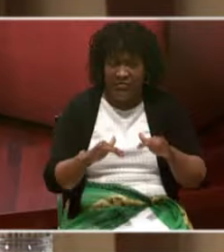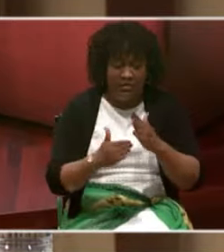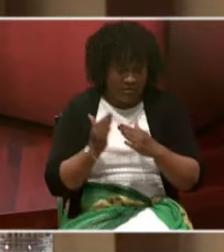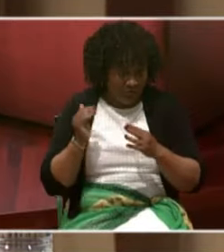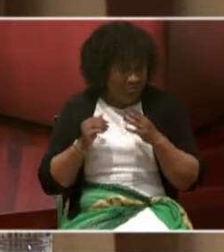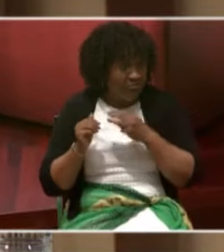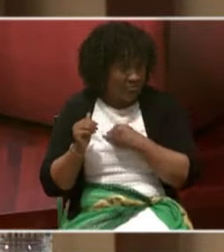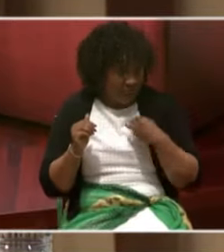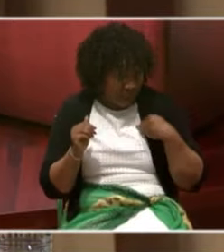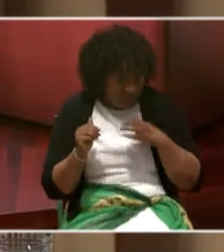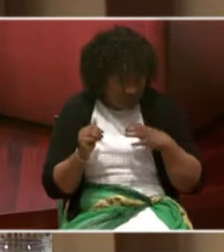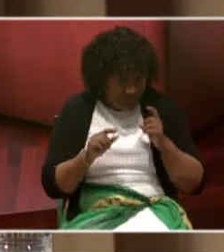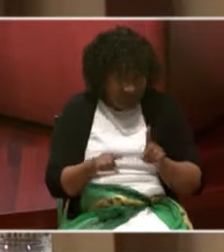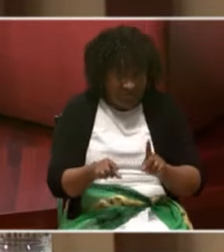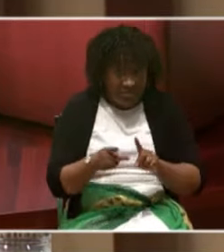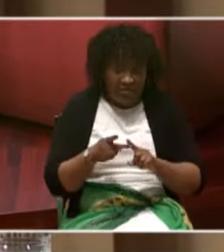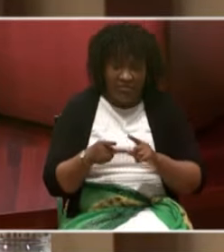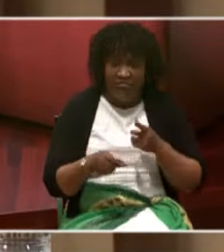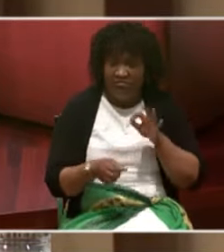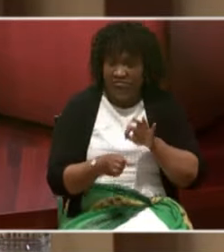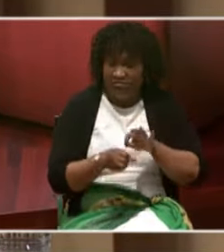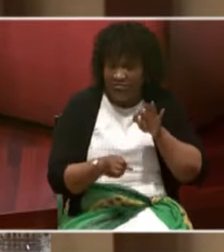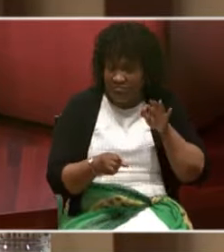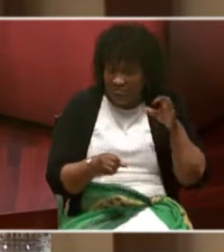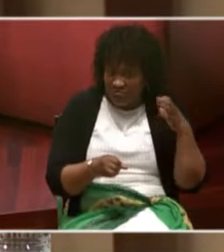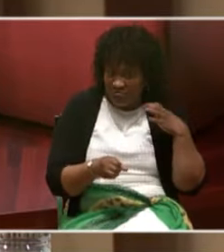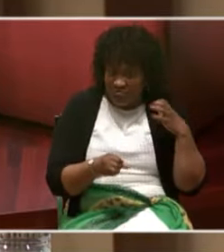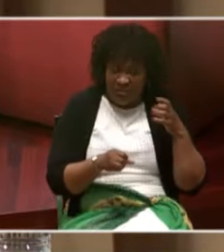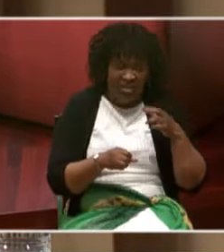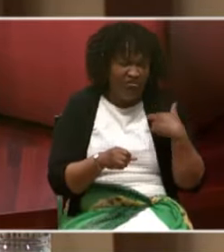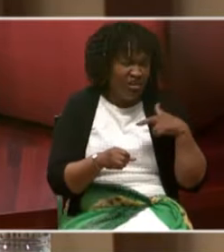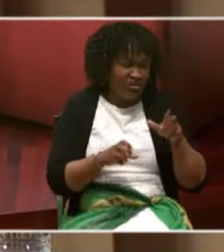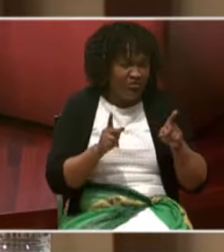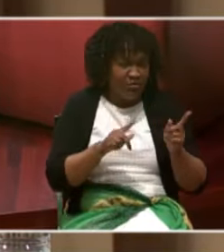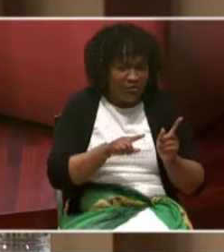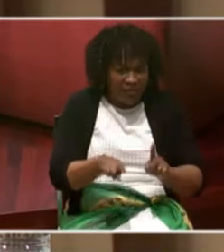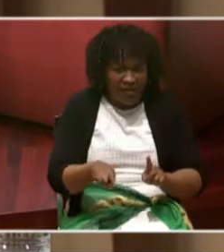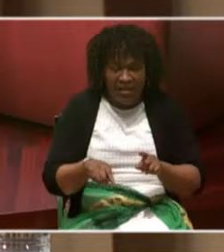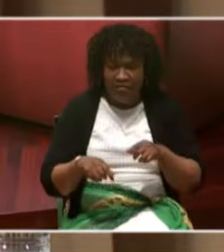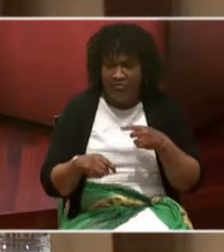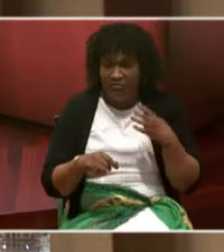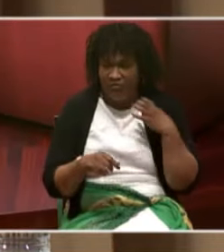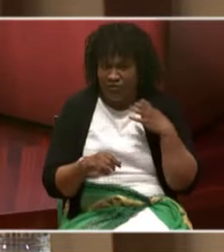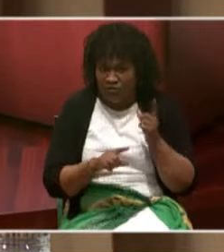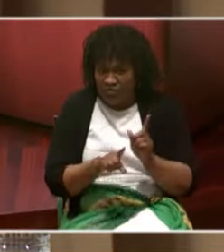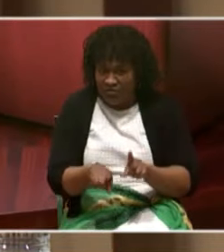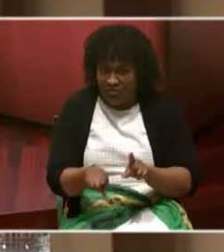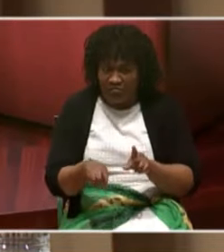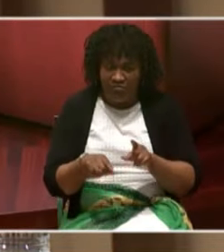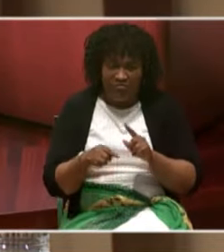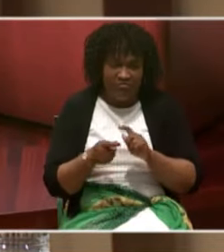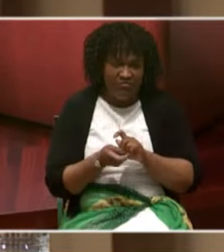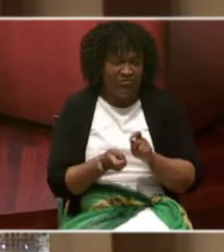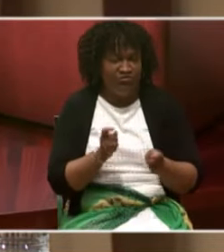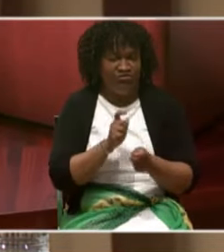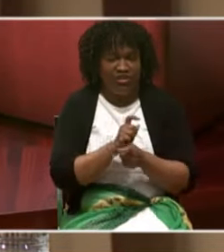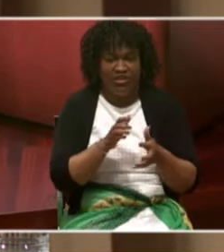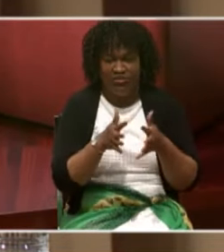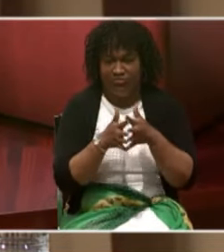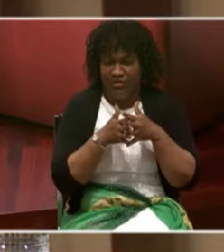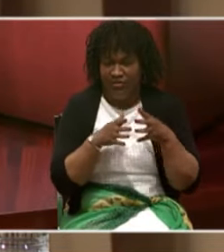42nd. Yeah. I walk by there sometime. Sometime I just want to go in and find that room where we met. We met